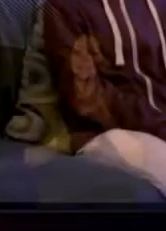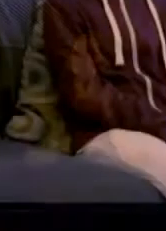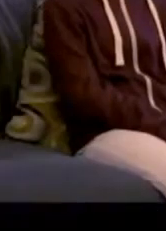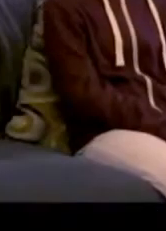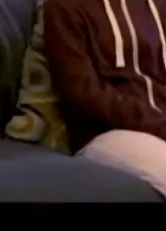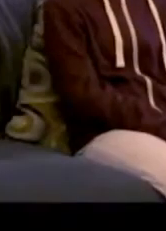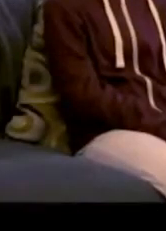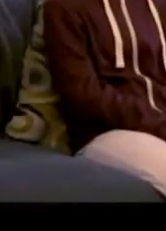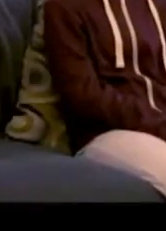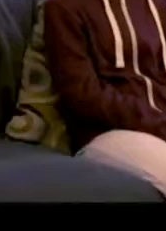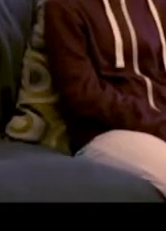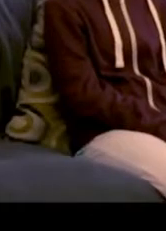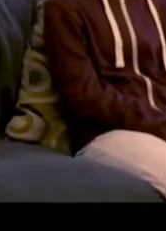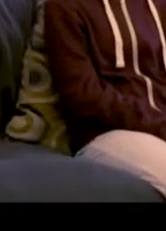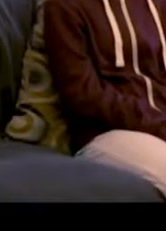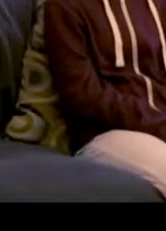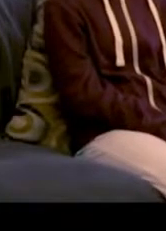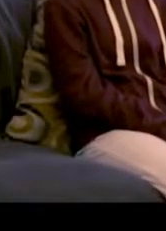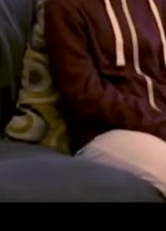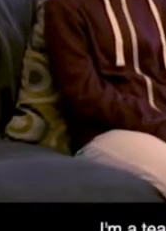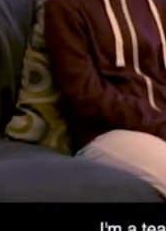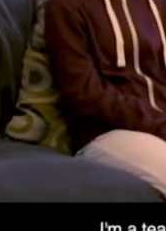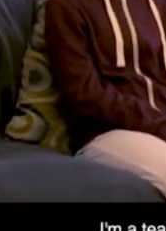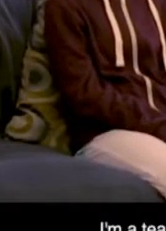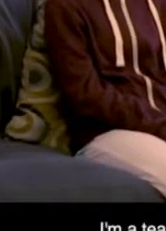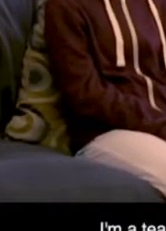Hi, my name is Angela Matson,